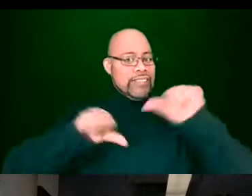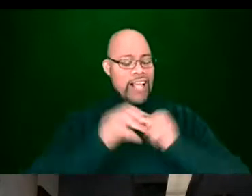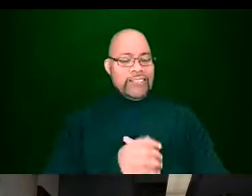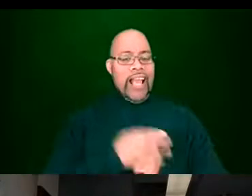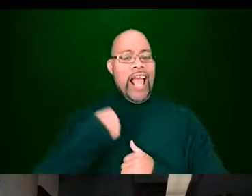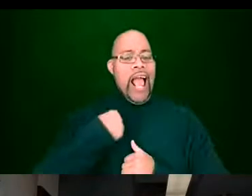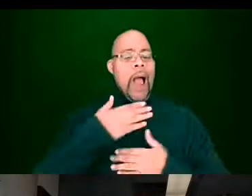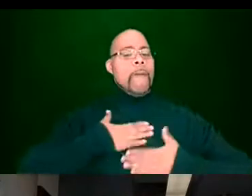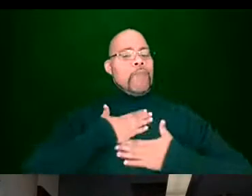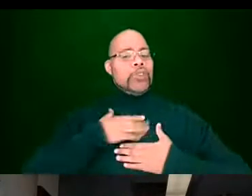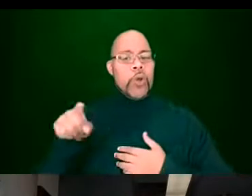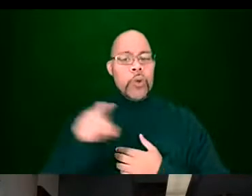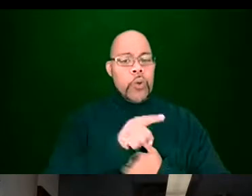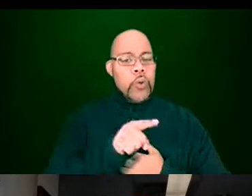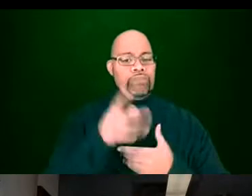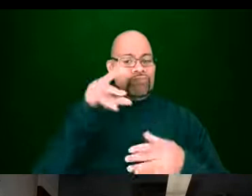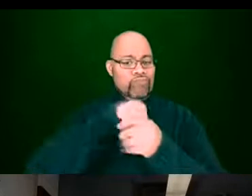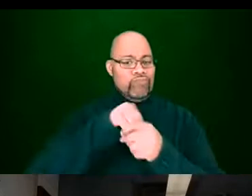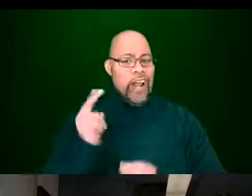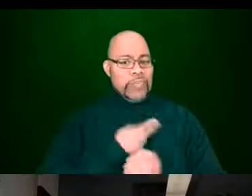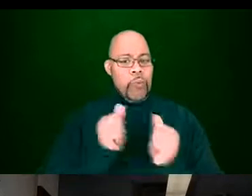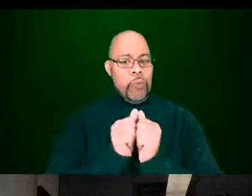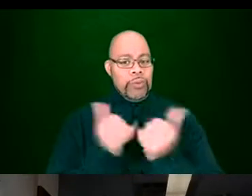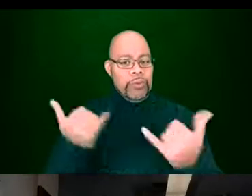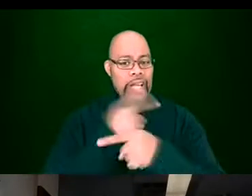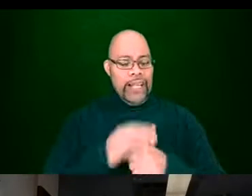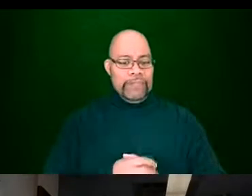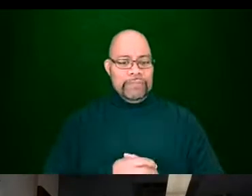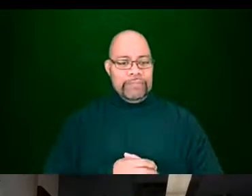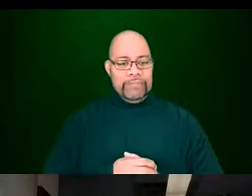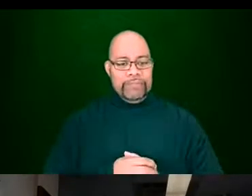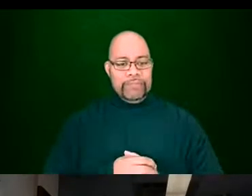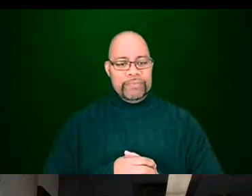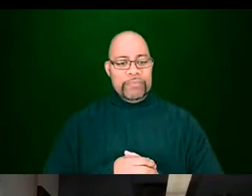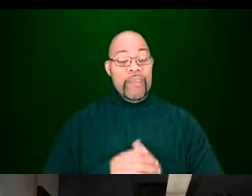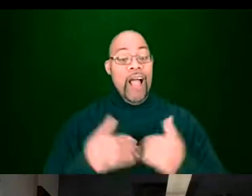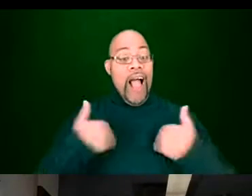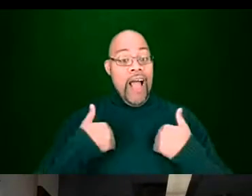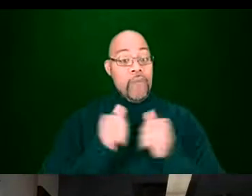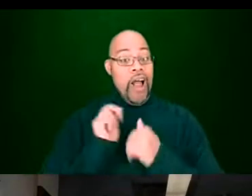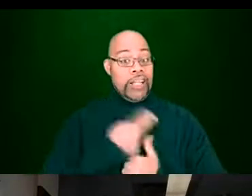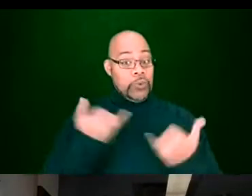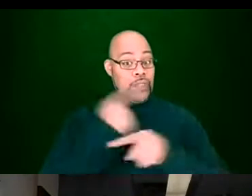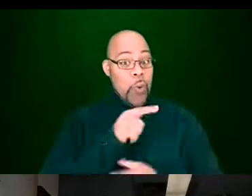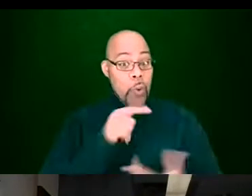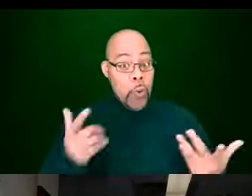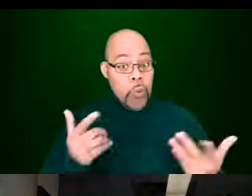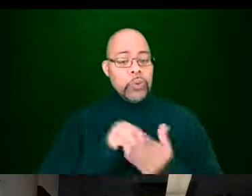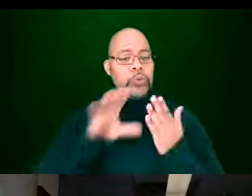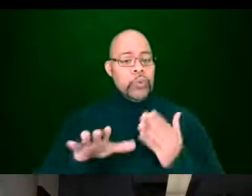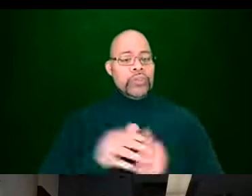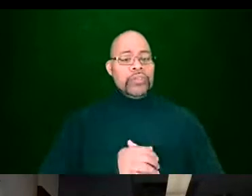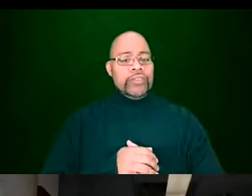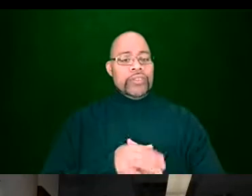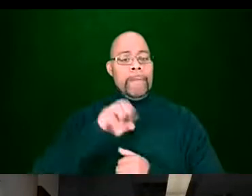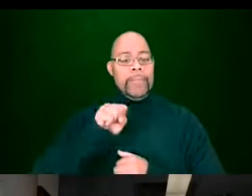I appreciate you all for being here with us. We have with us today students of